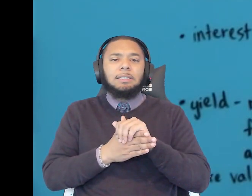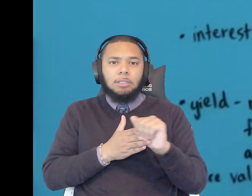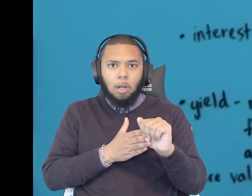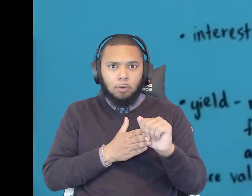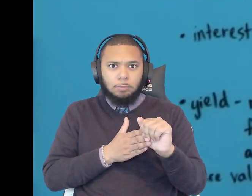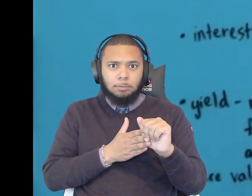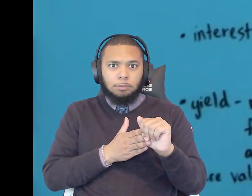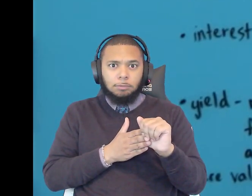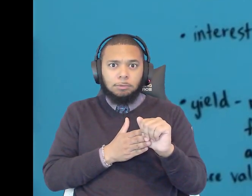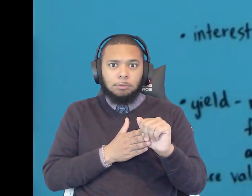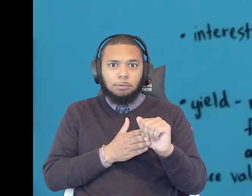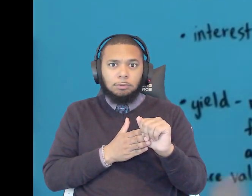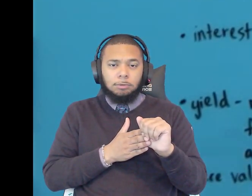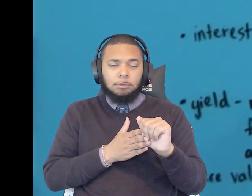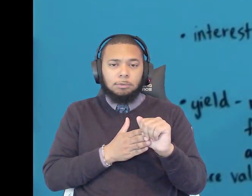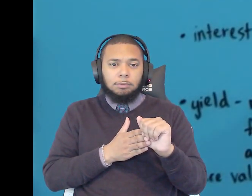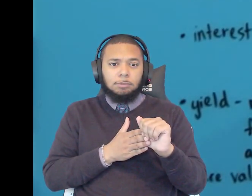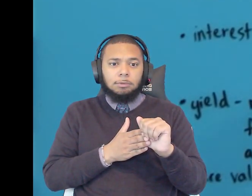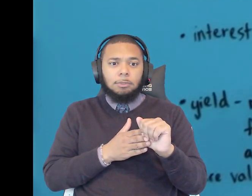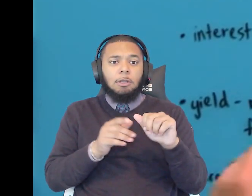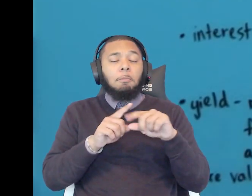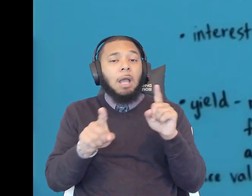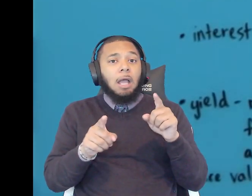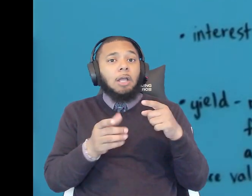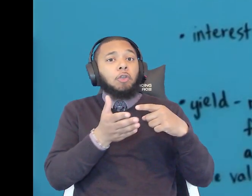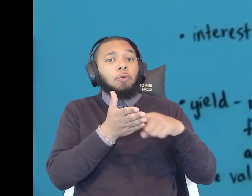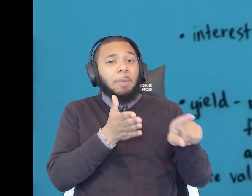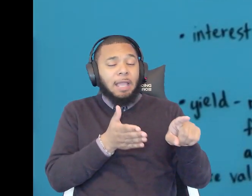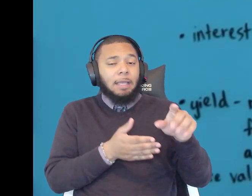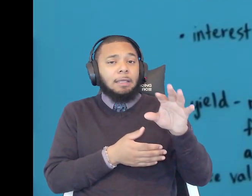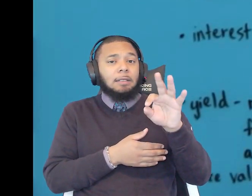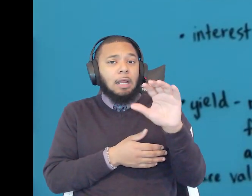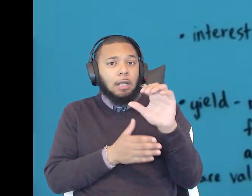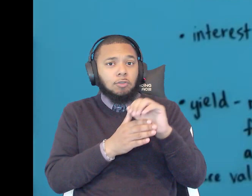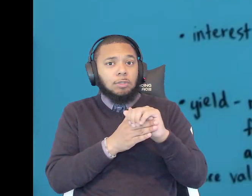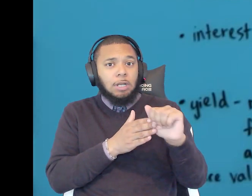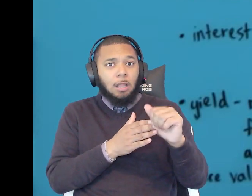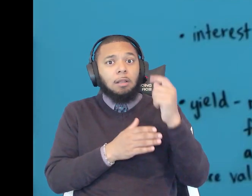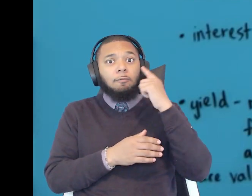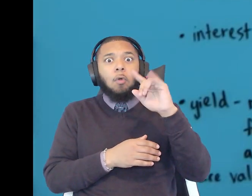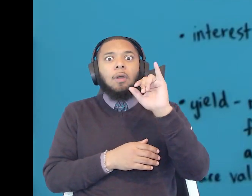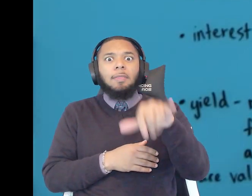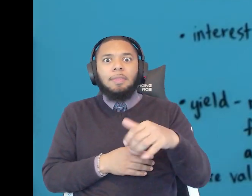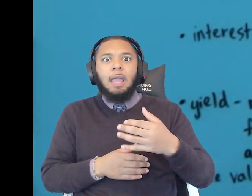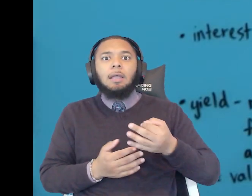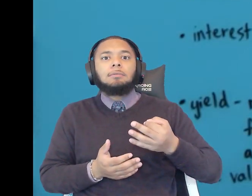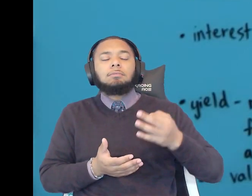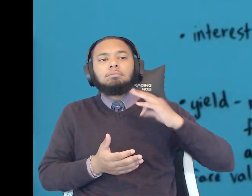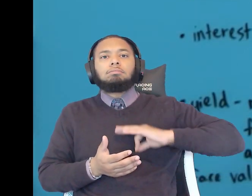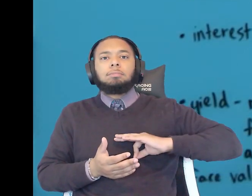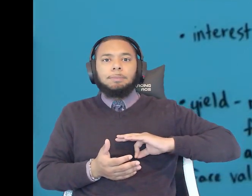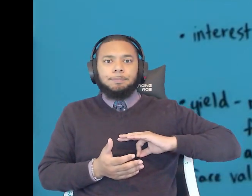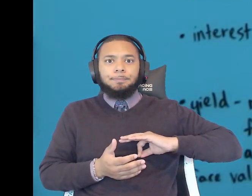value. But the thing is, you only paid $900 for it. So to find the yield,